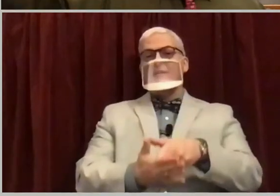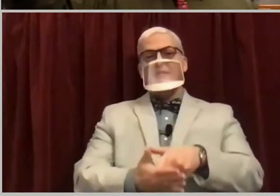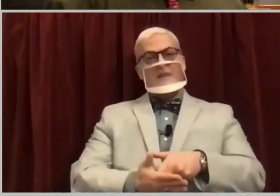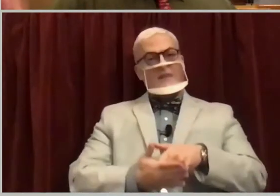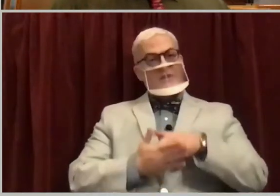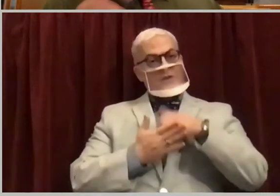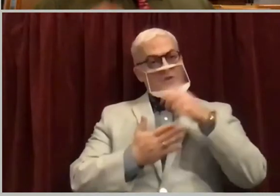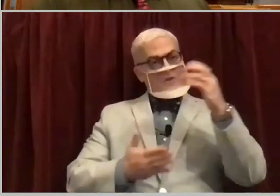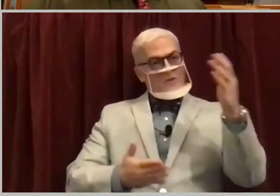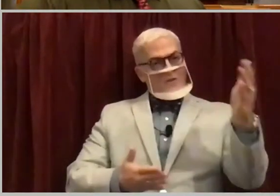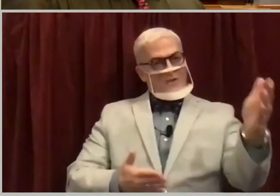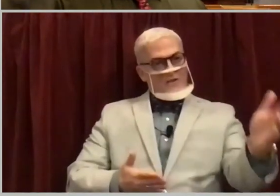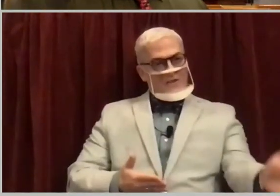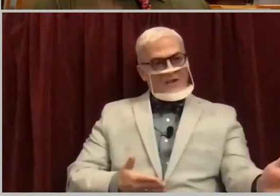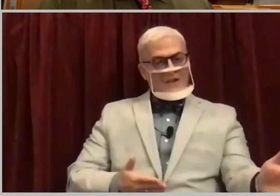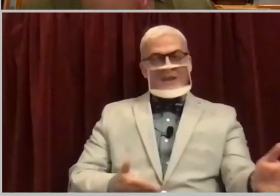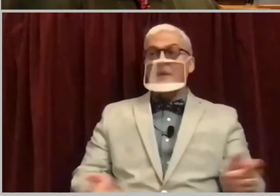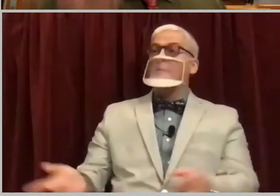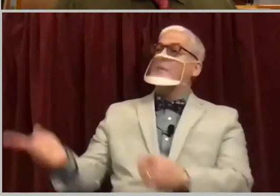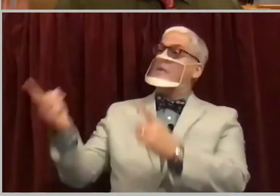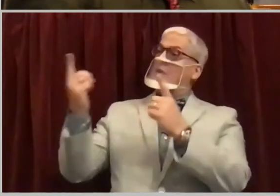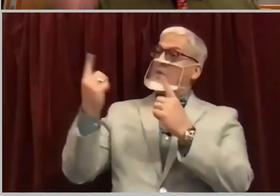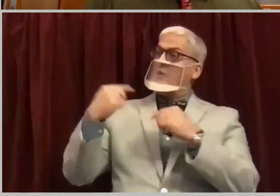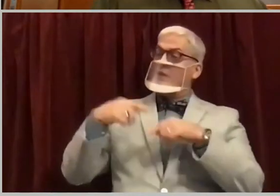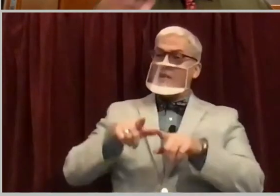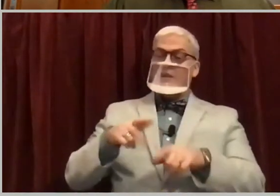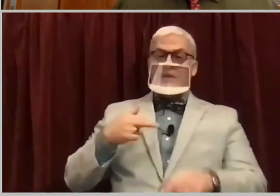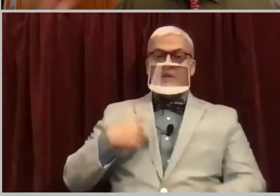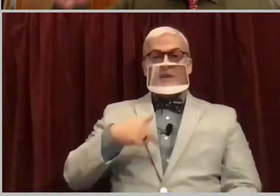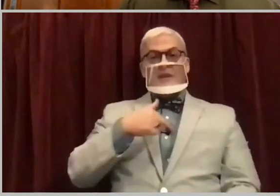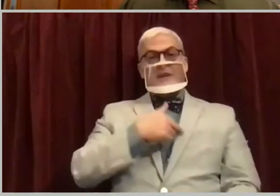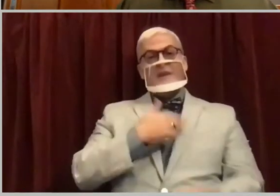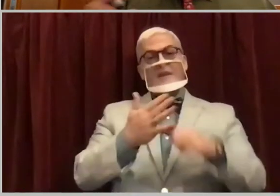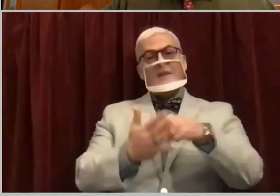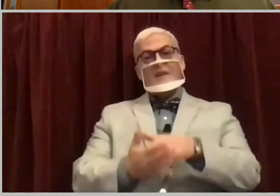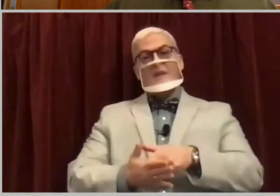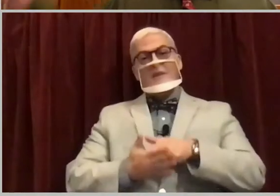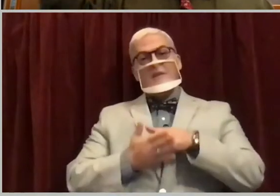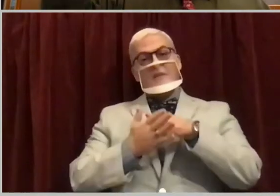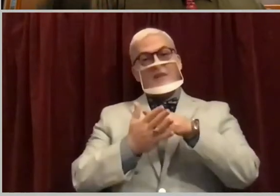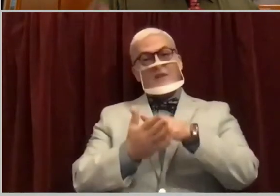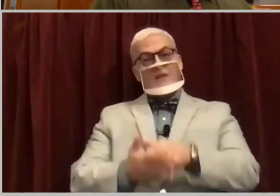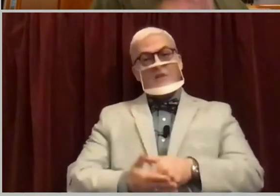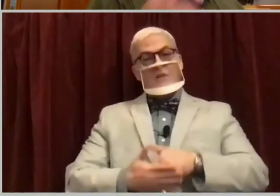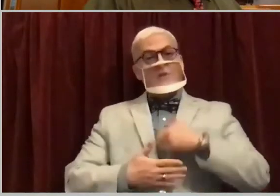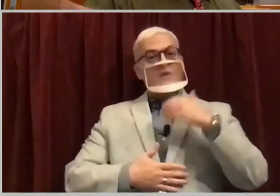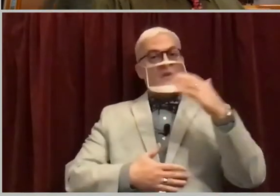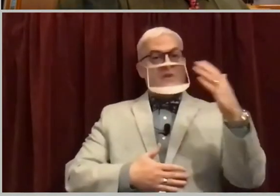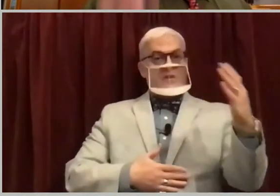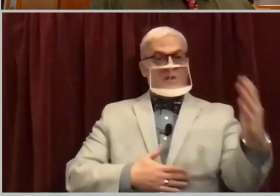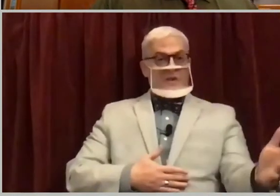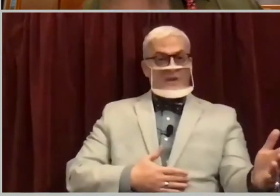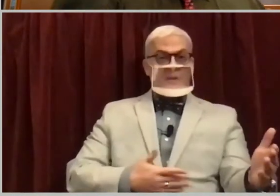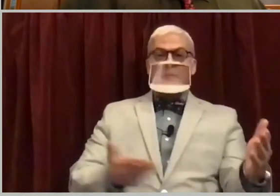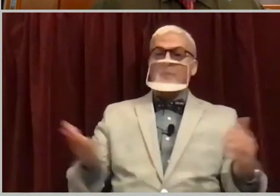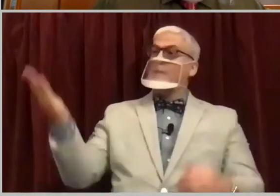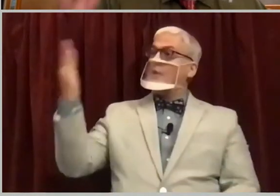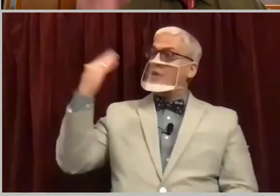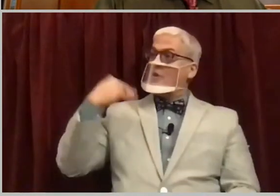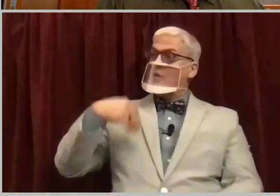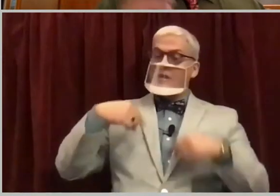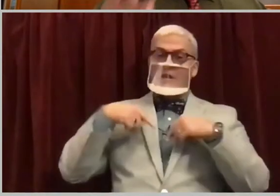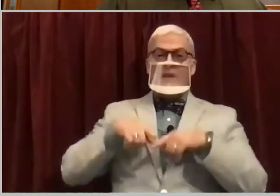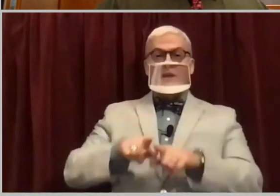us adore him. O come, let us adore him.